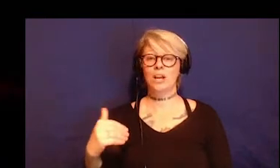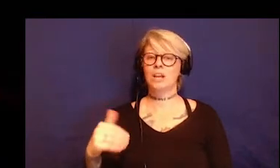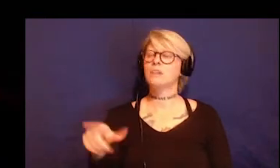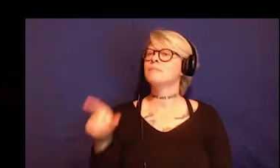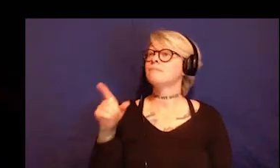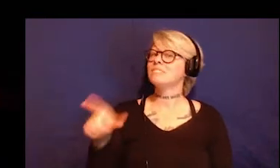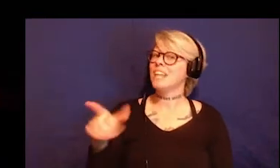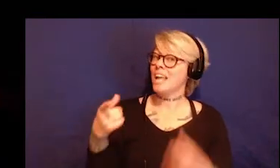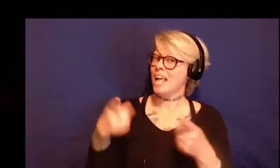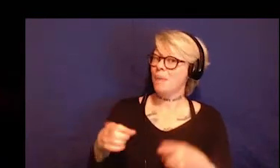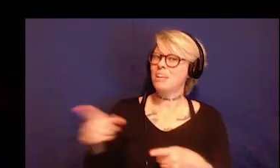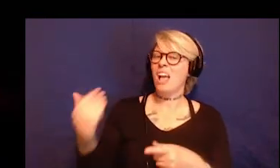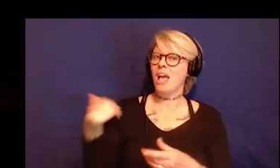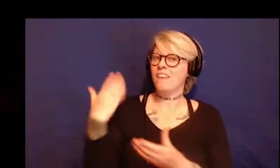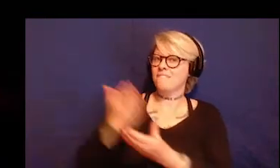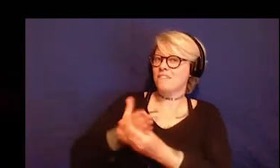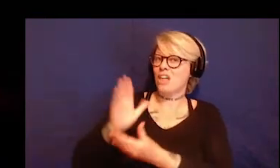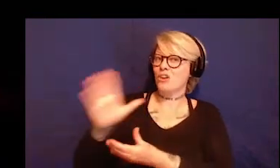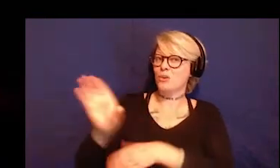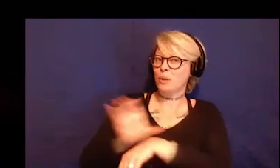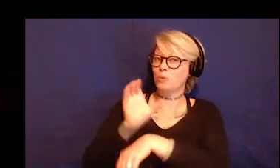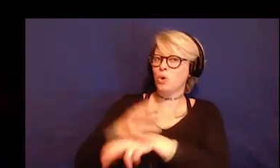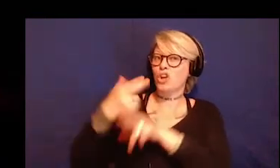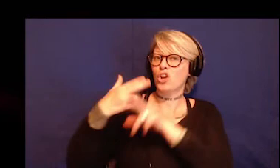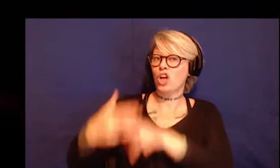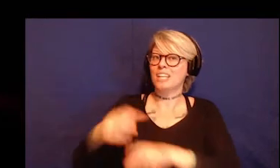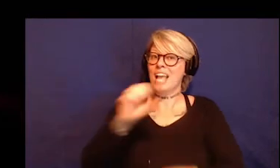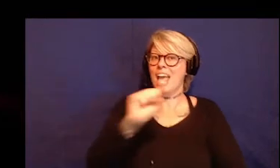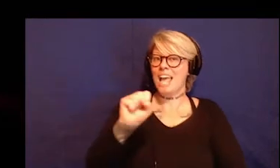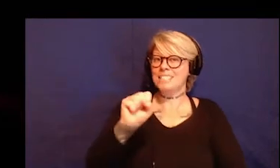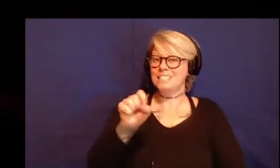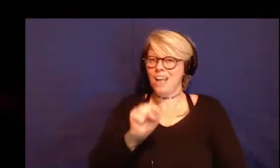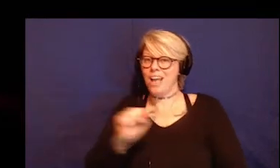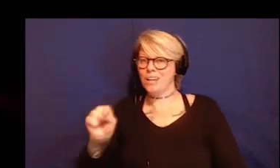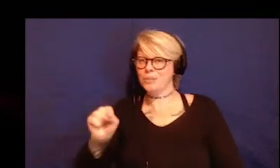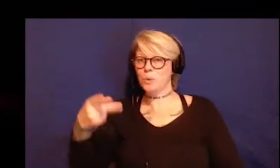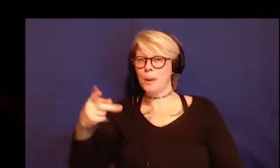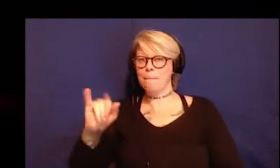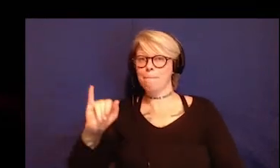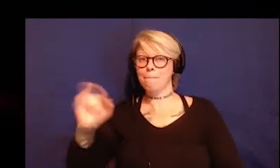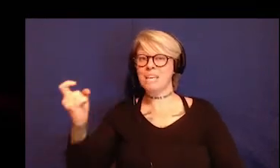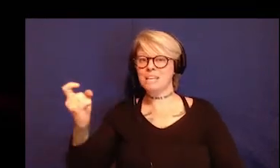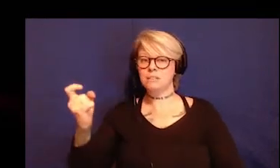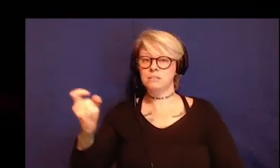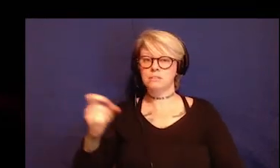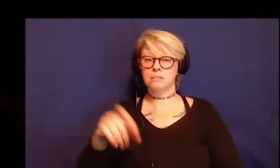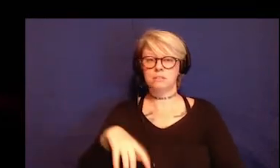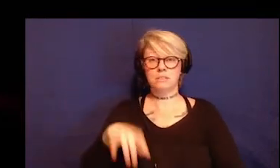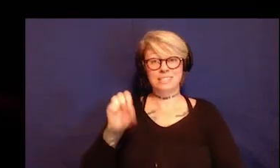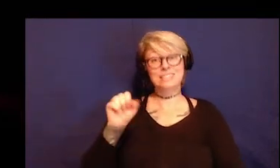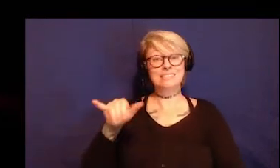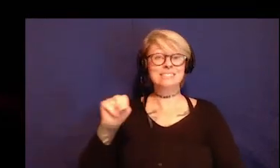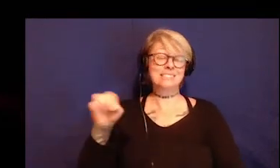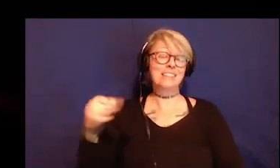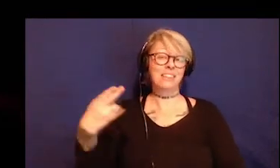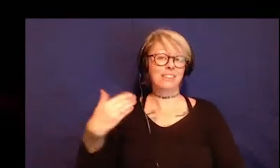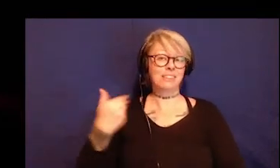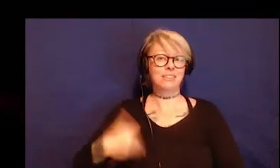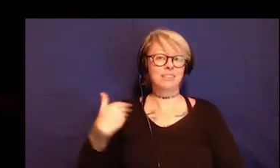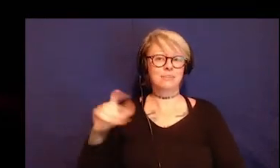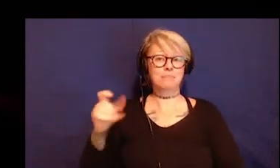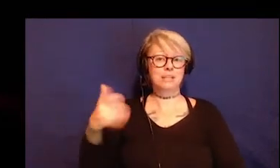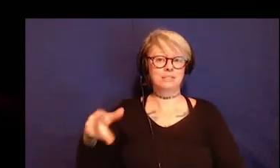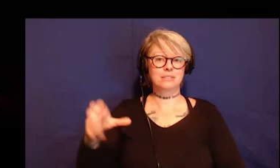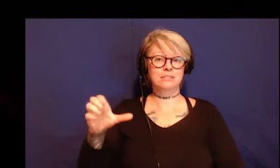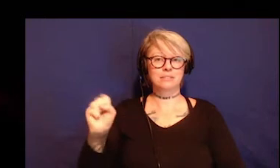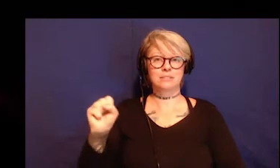Farah had a file on her computer called S_pics. Synth pics. Stuff I didn't